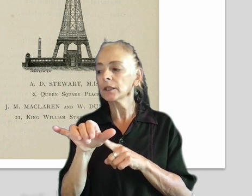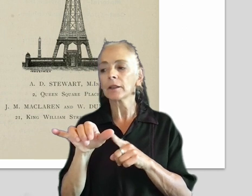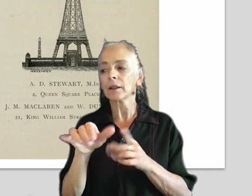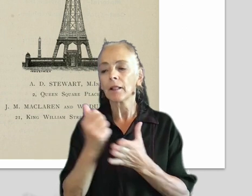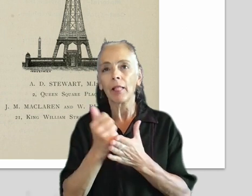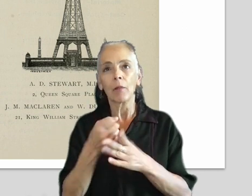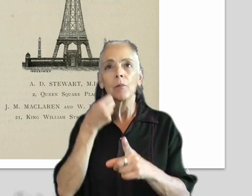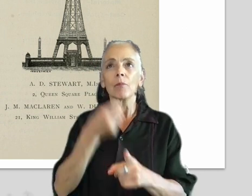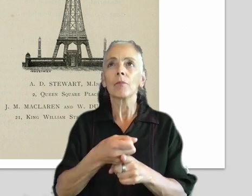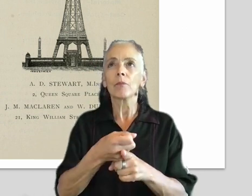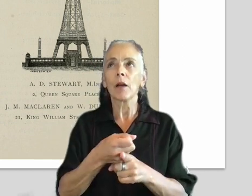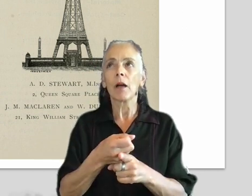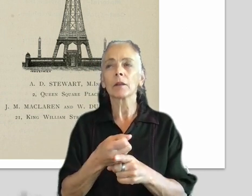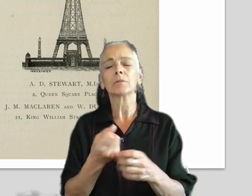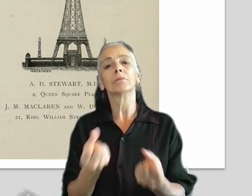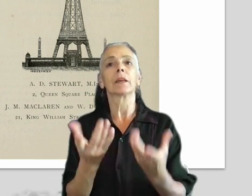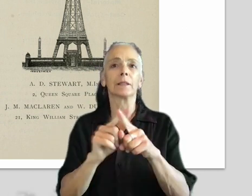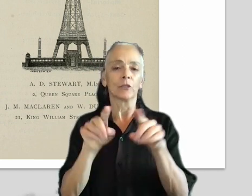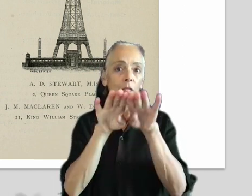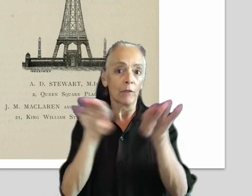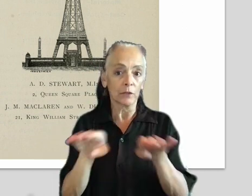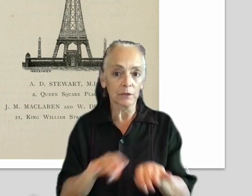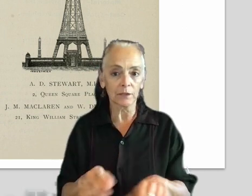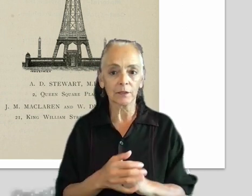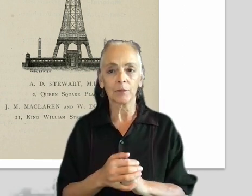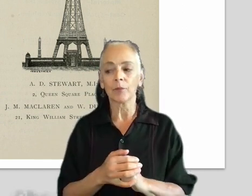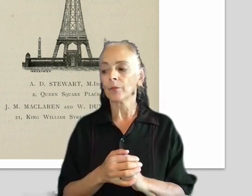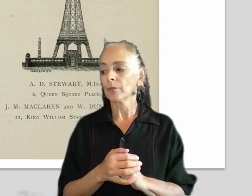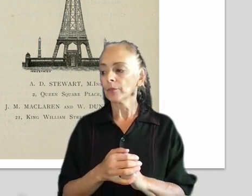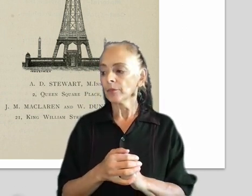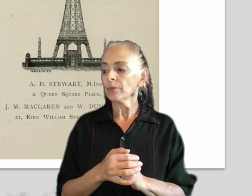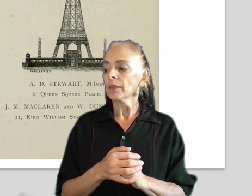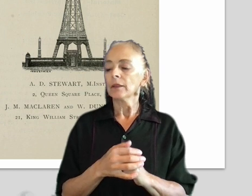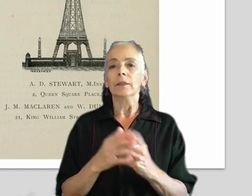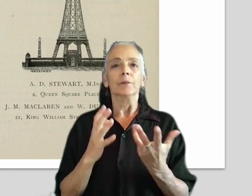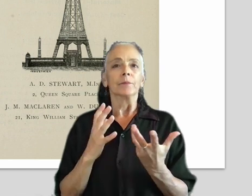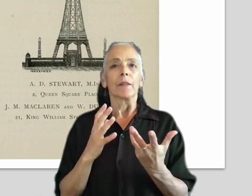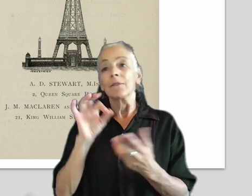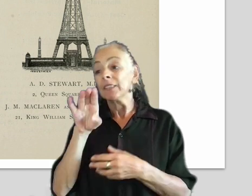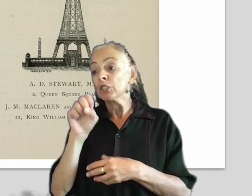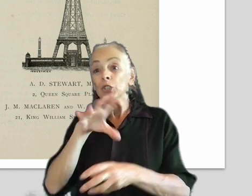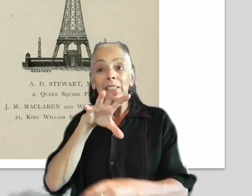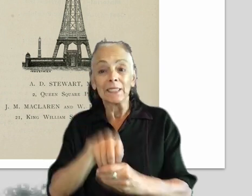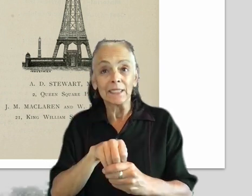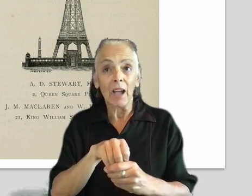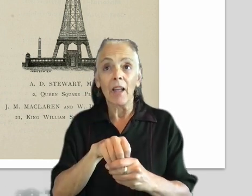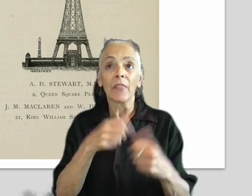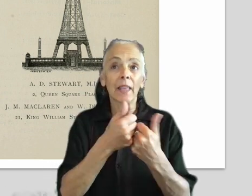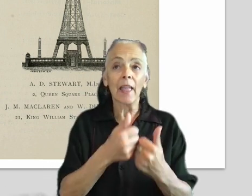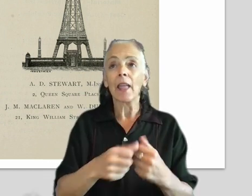impact so many different levels insights captures can influence features inside of a game marketing